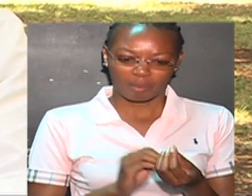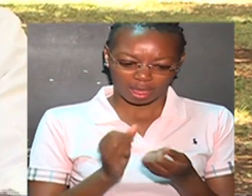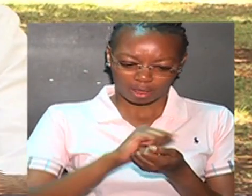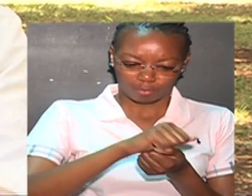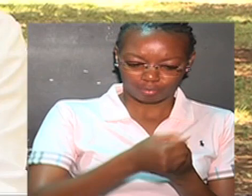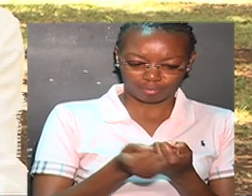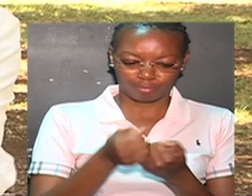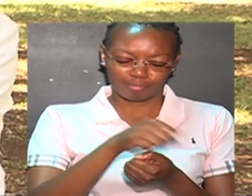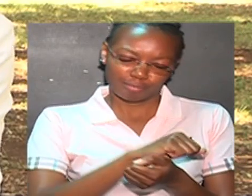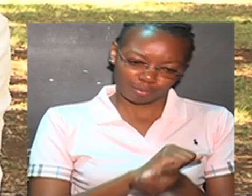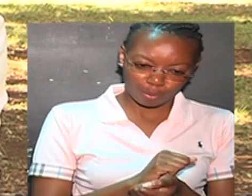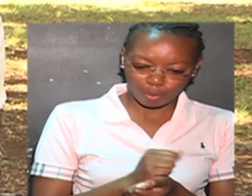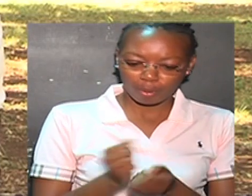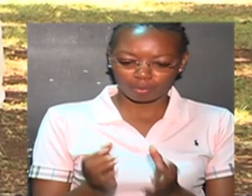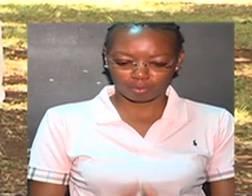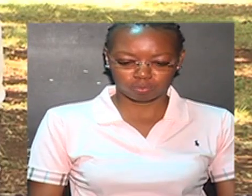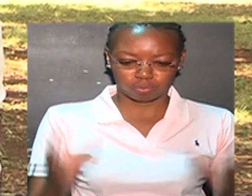them in a bag and sell,